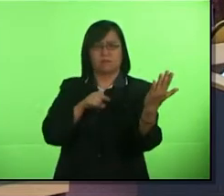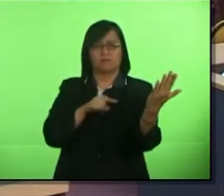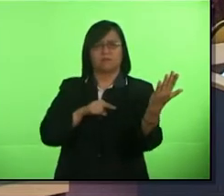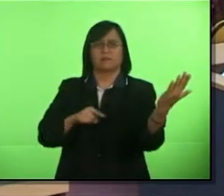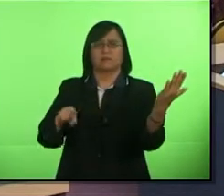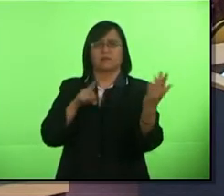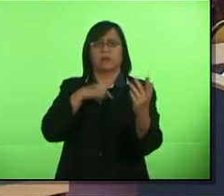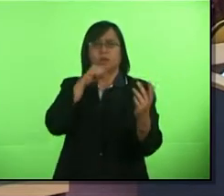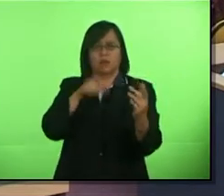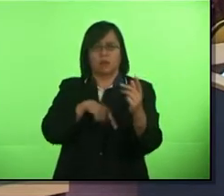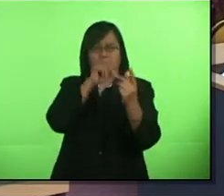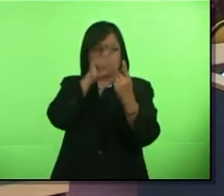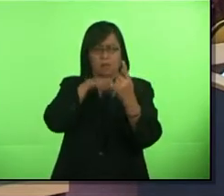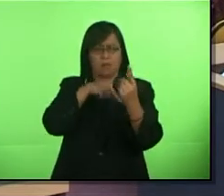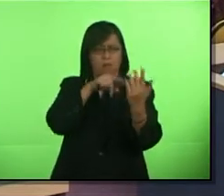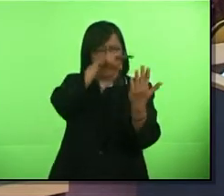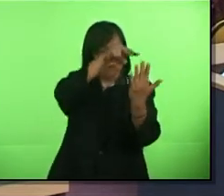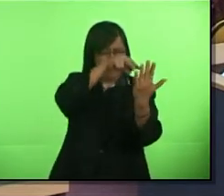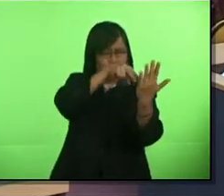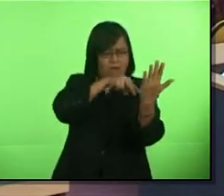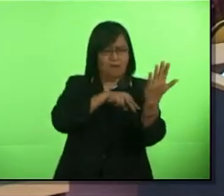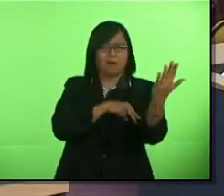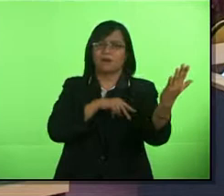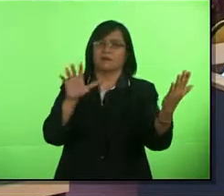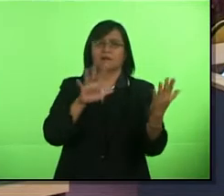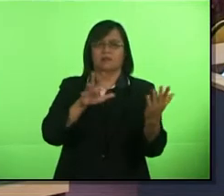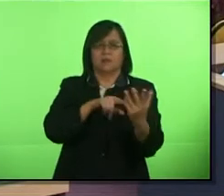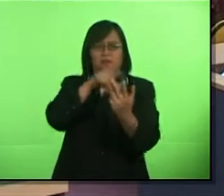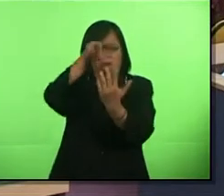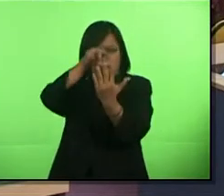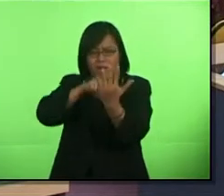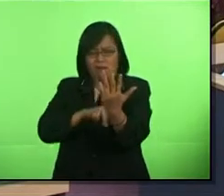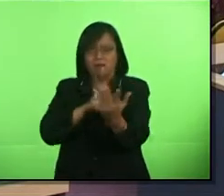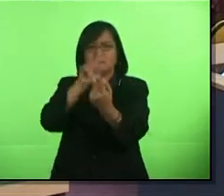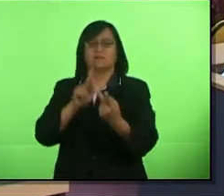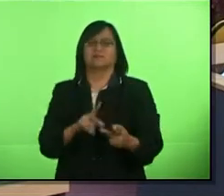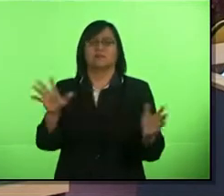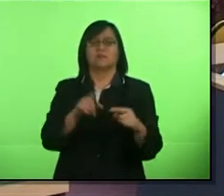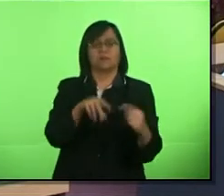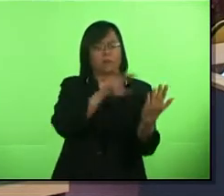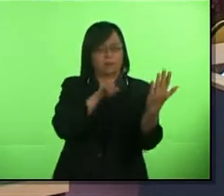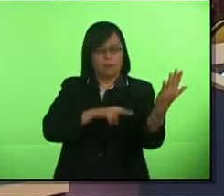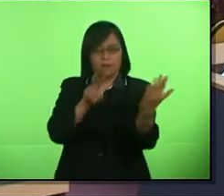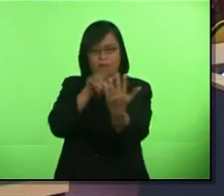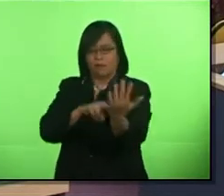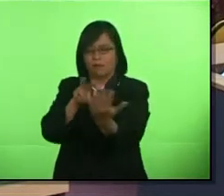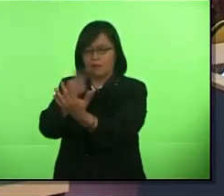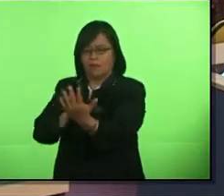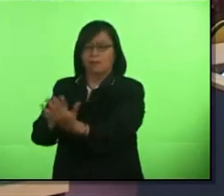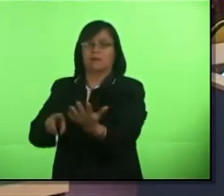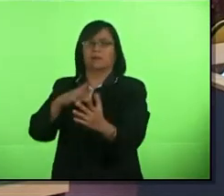Not thoroughly, not analytically, or not specifically, but generally going zigzag.